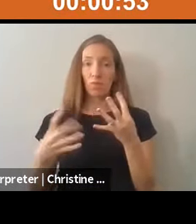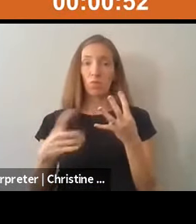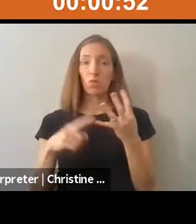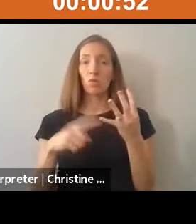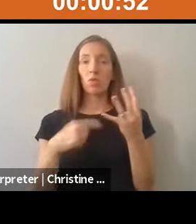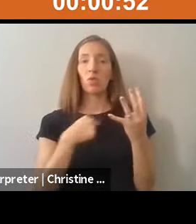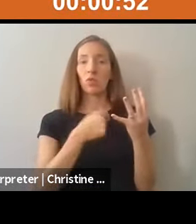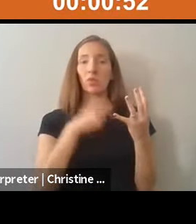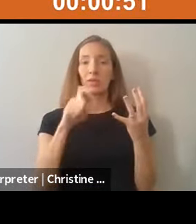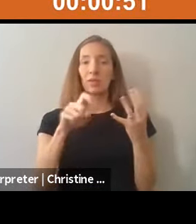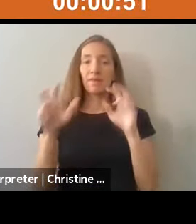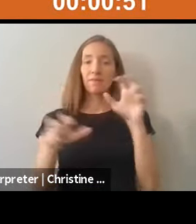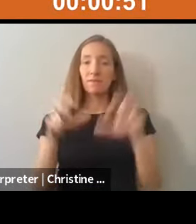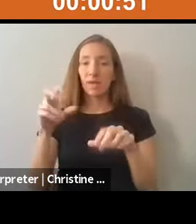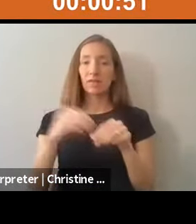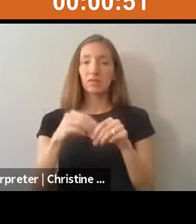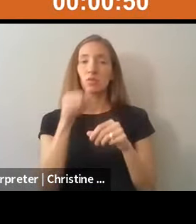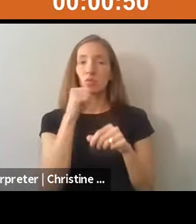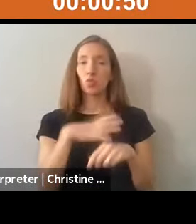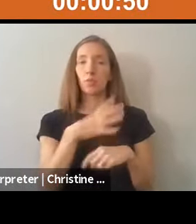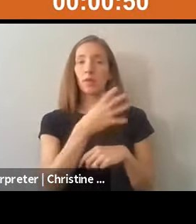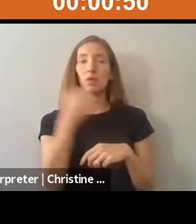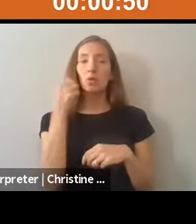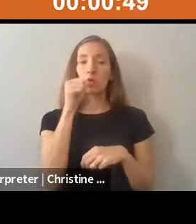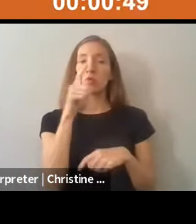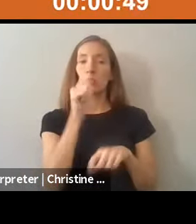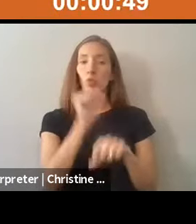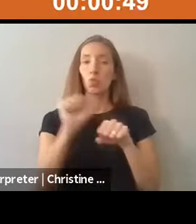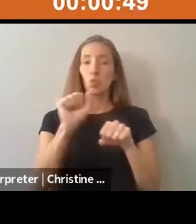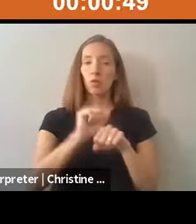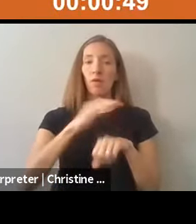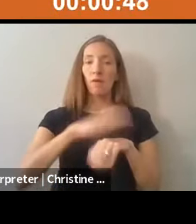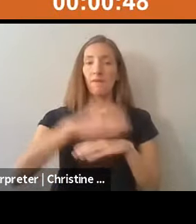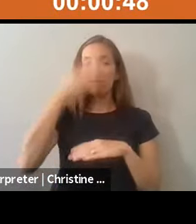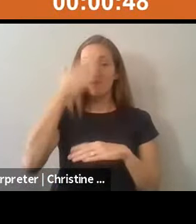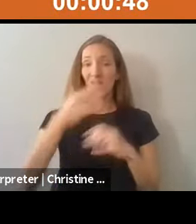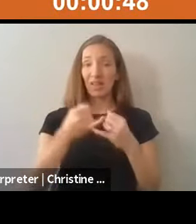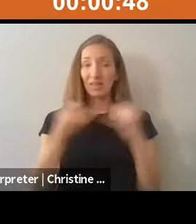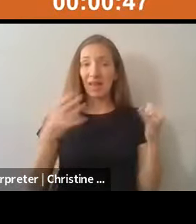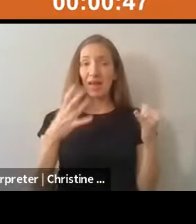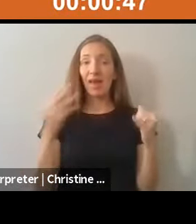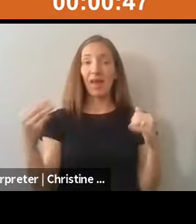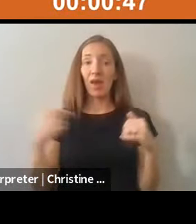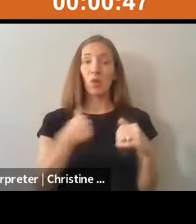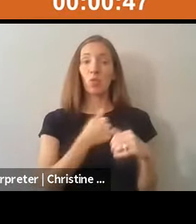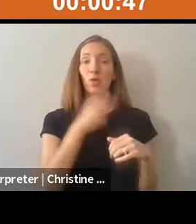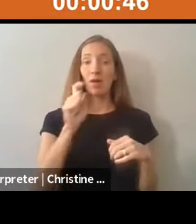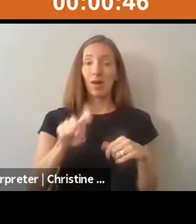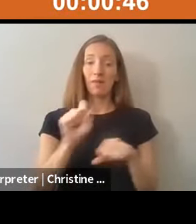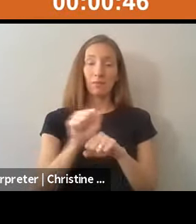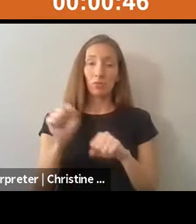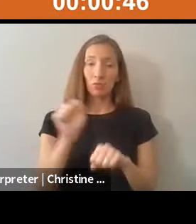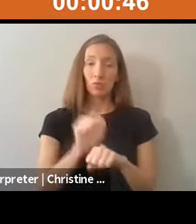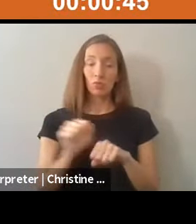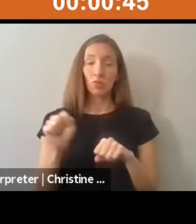lines, and we have to work to strengthen and support global multilateral processes,